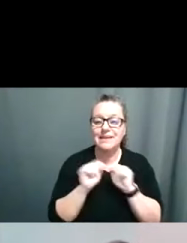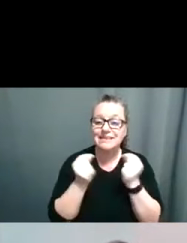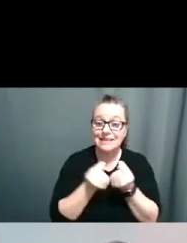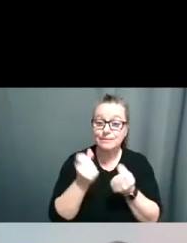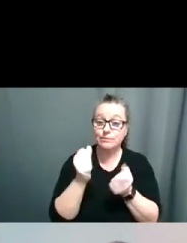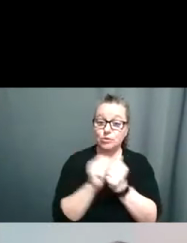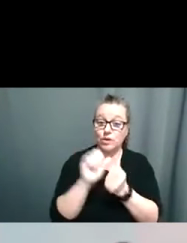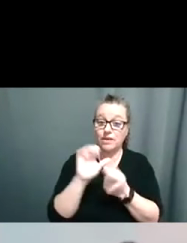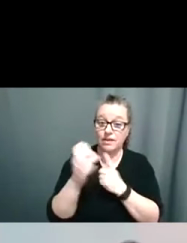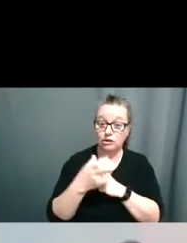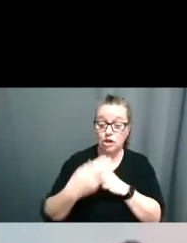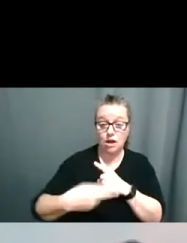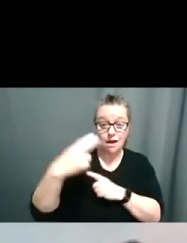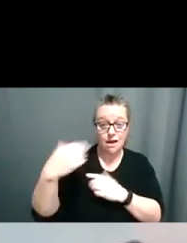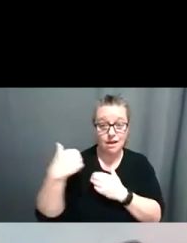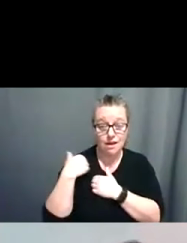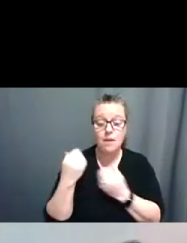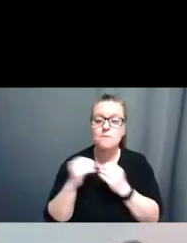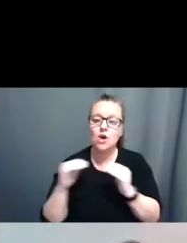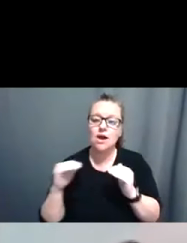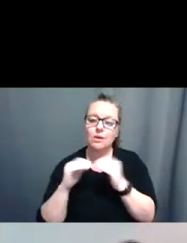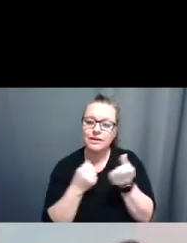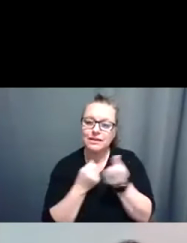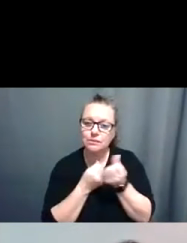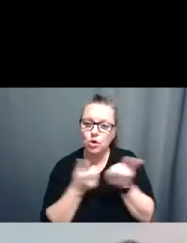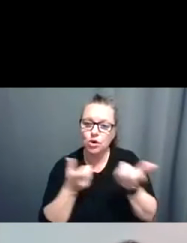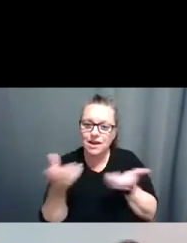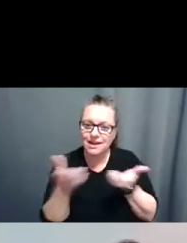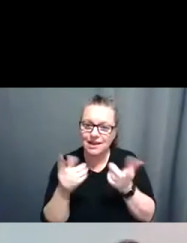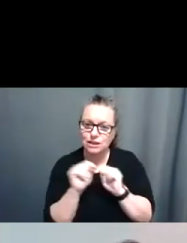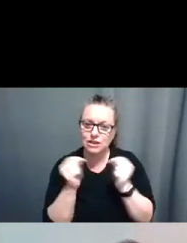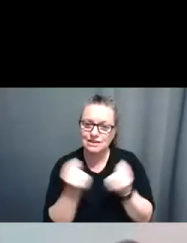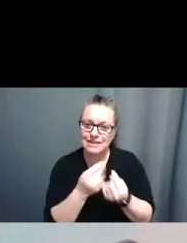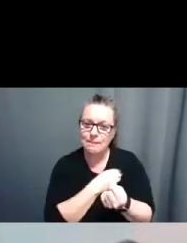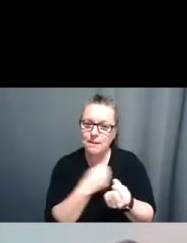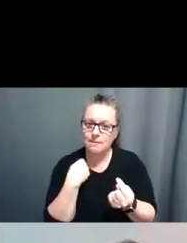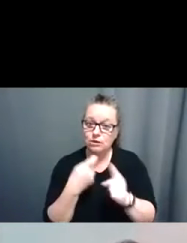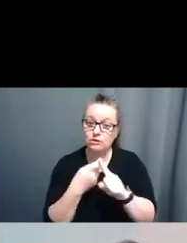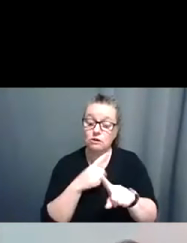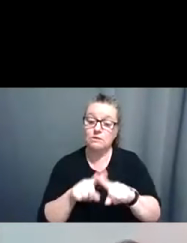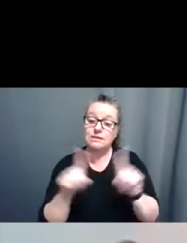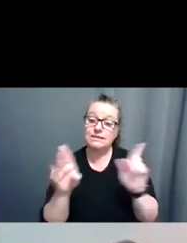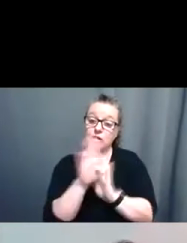high accountability more equitably support and engage team members from different backgrounds.